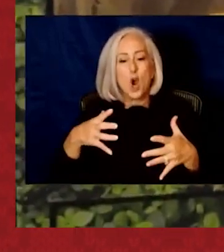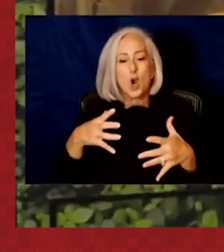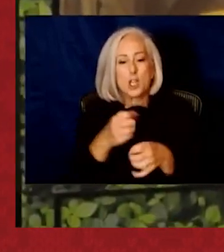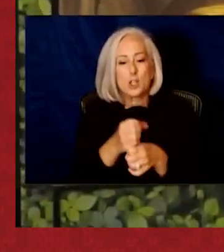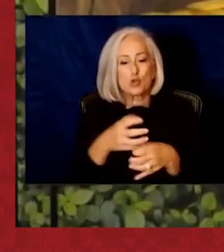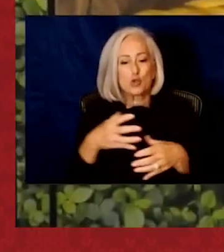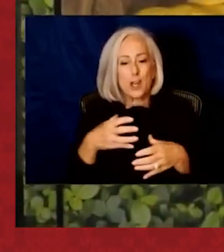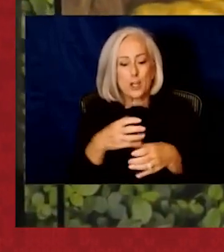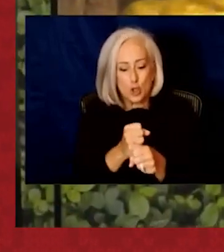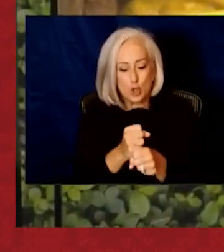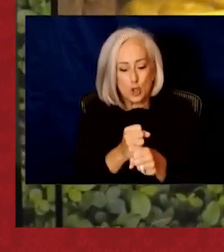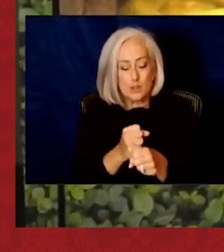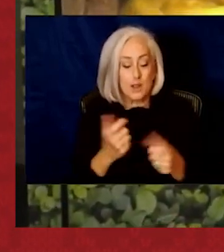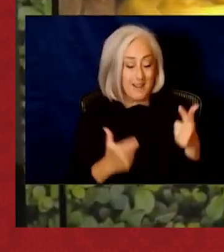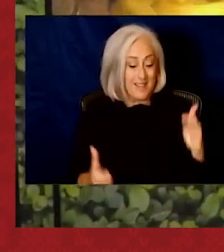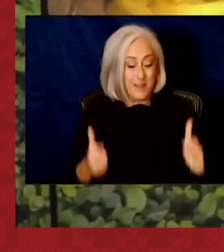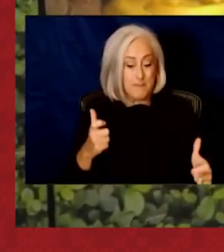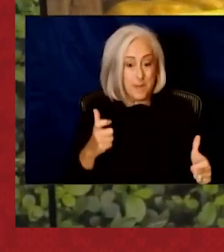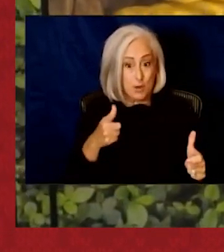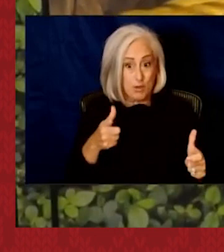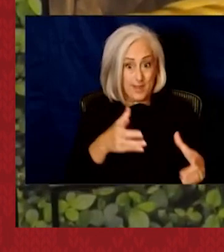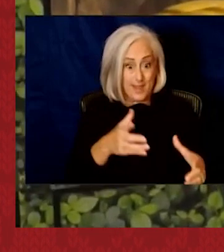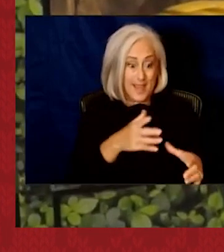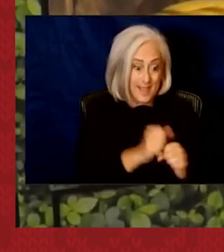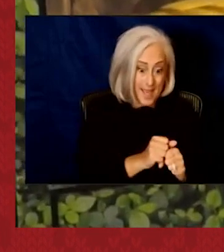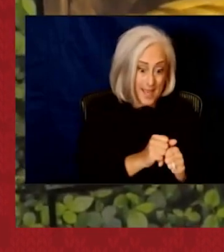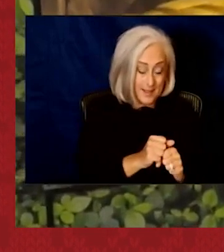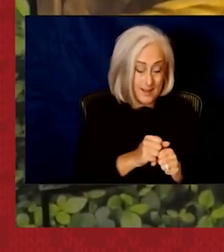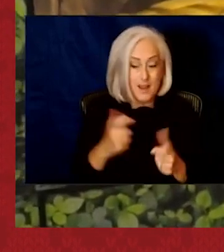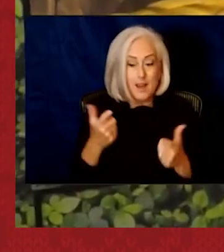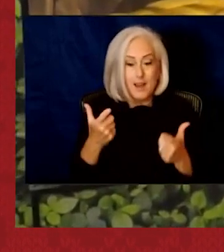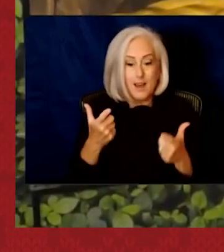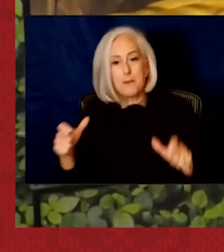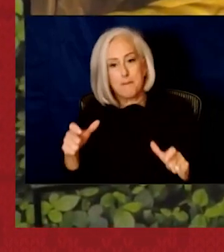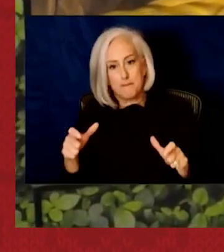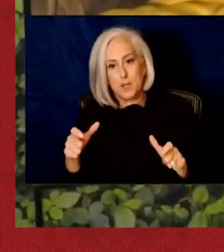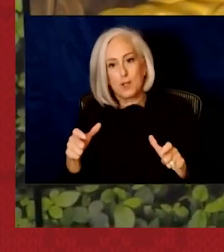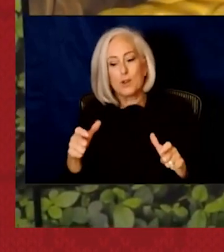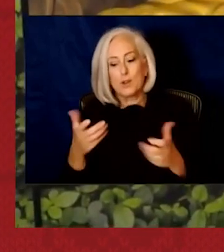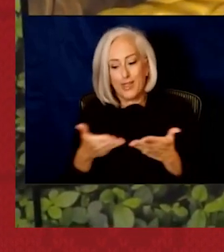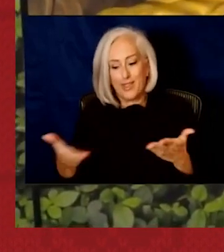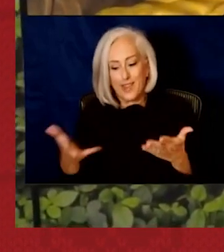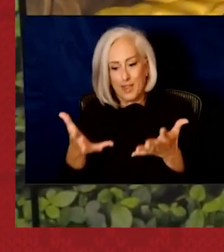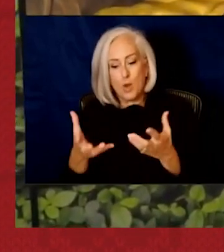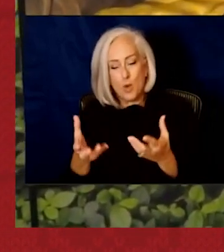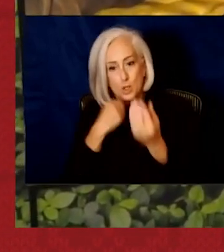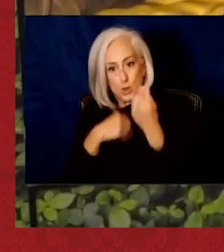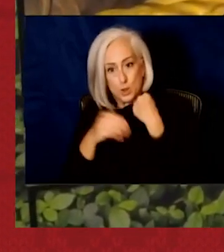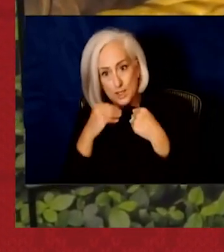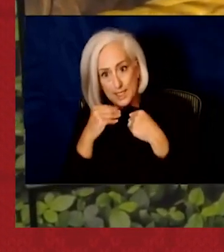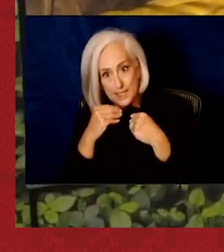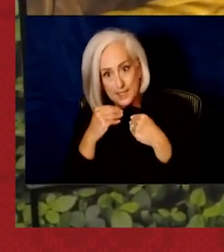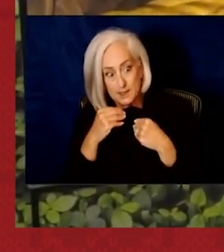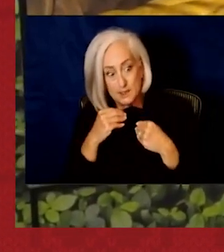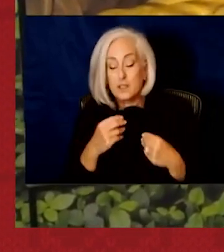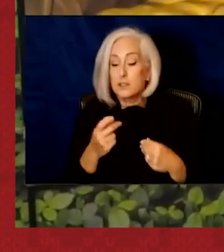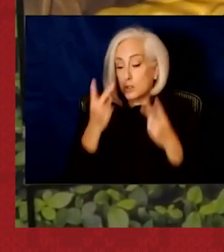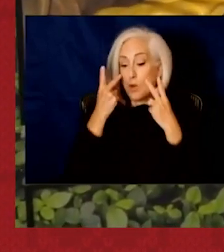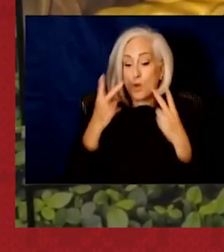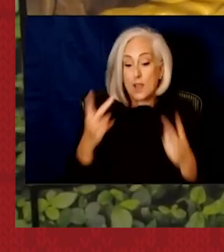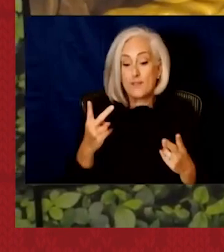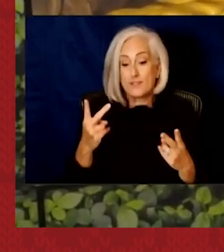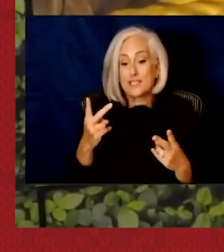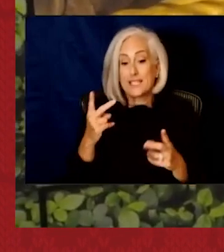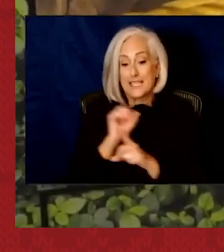the prey they want to have. So there have been cases where a very large Burmese python has been